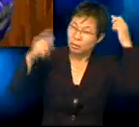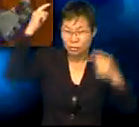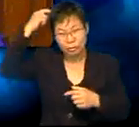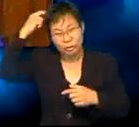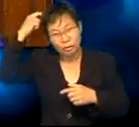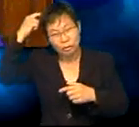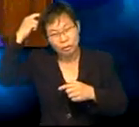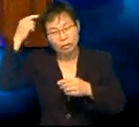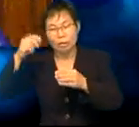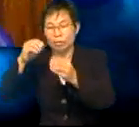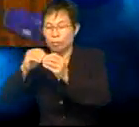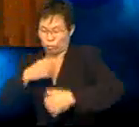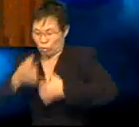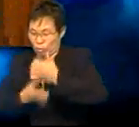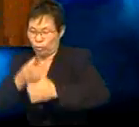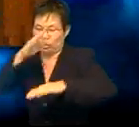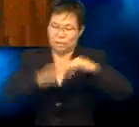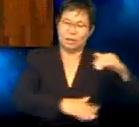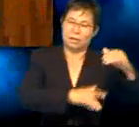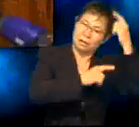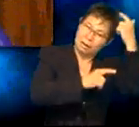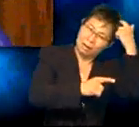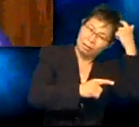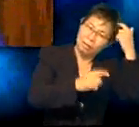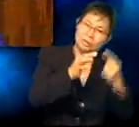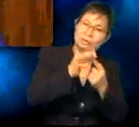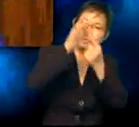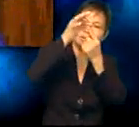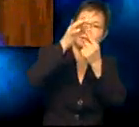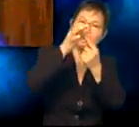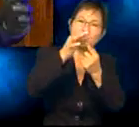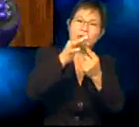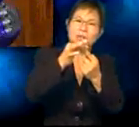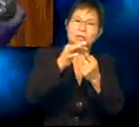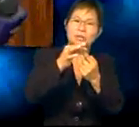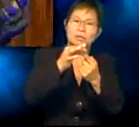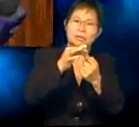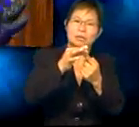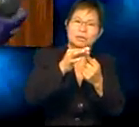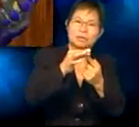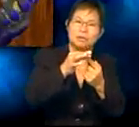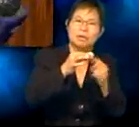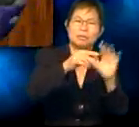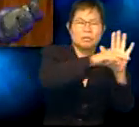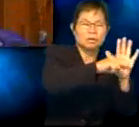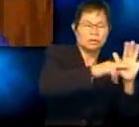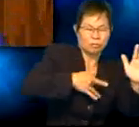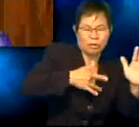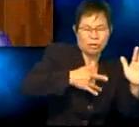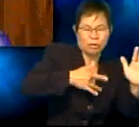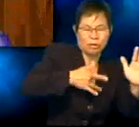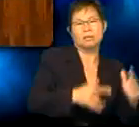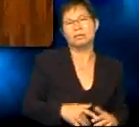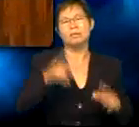hemisphere triggers more emotions than the left hemisphere, particularly mournful and pessimistic feelings.